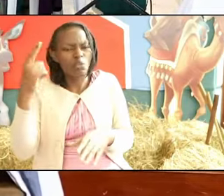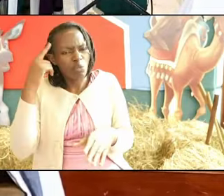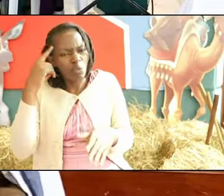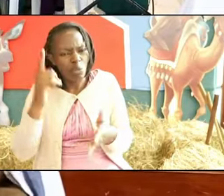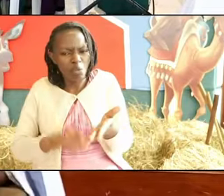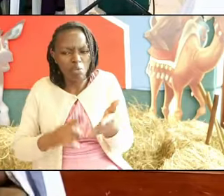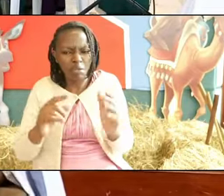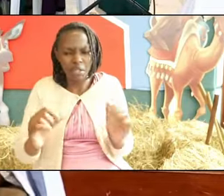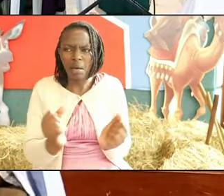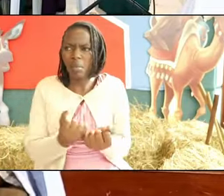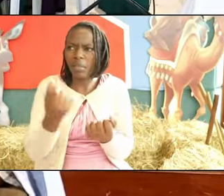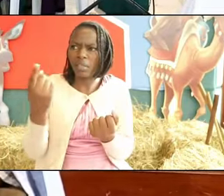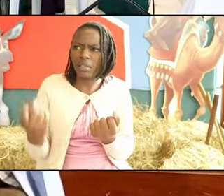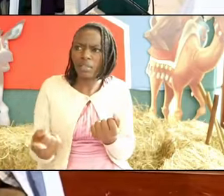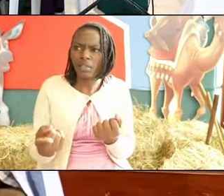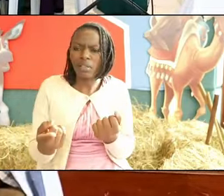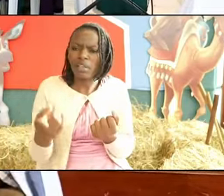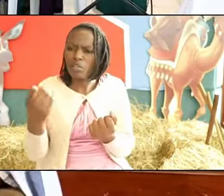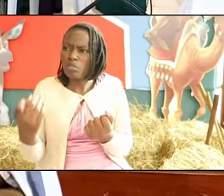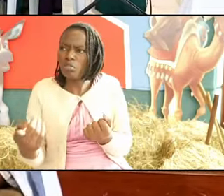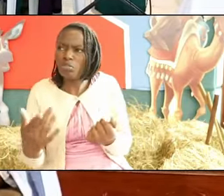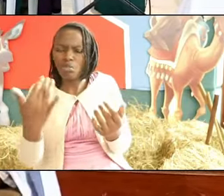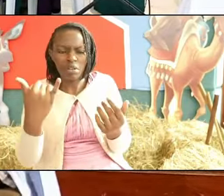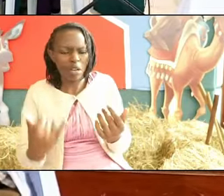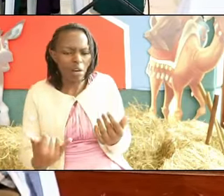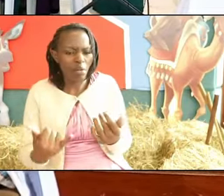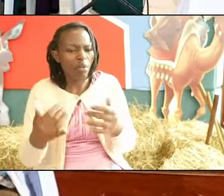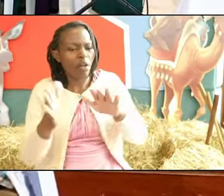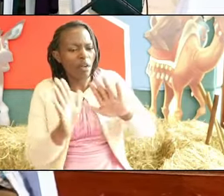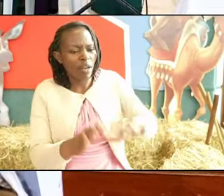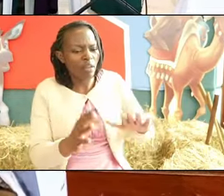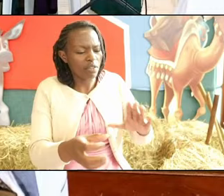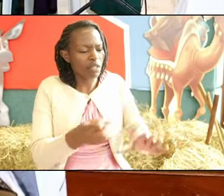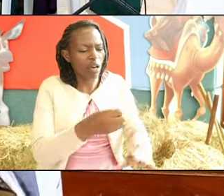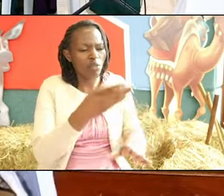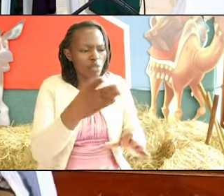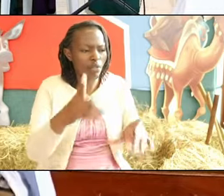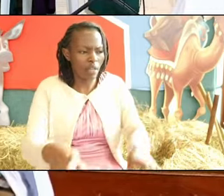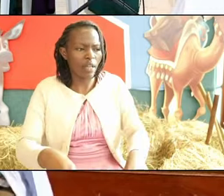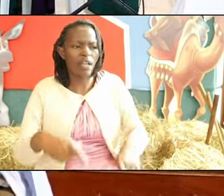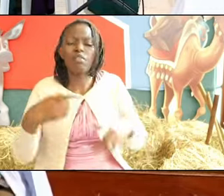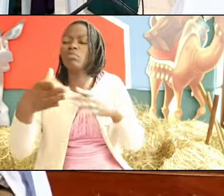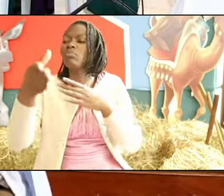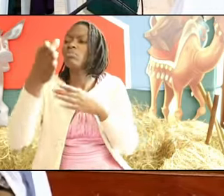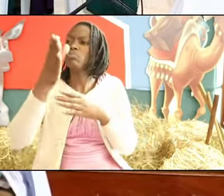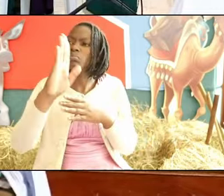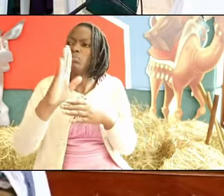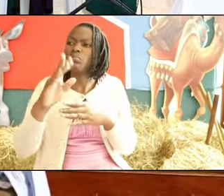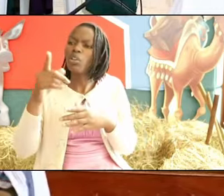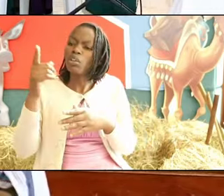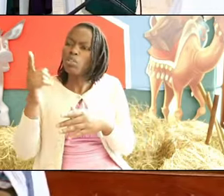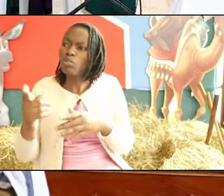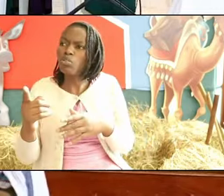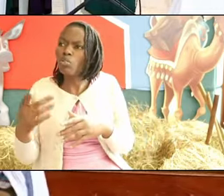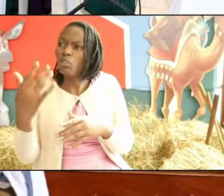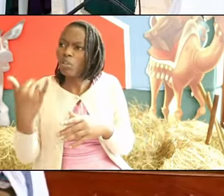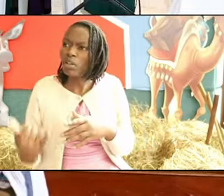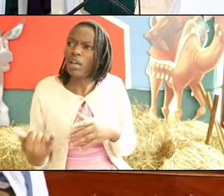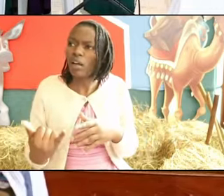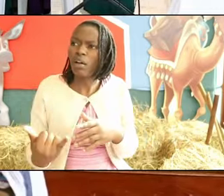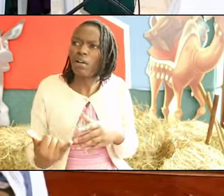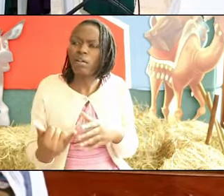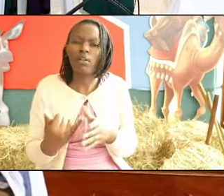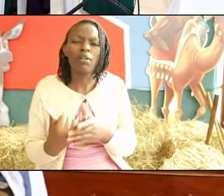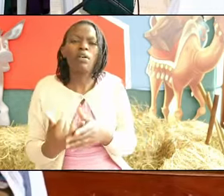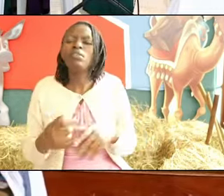here? You are now shut out of his light and his presence. You are now numbered